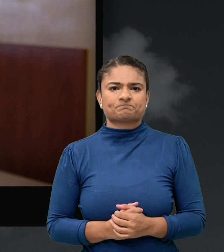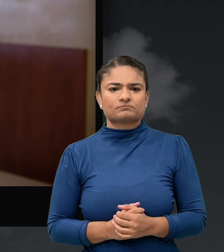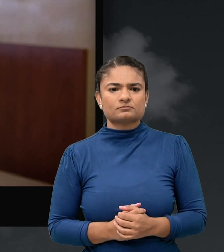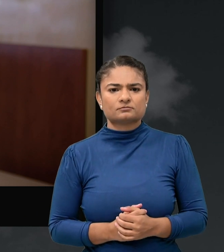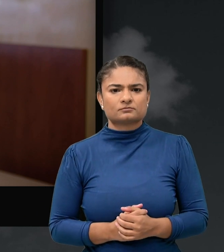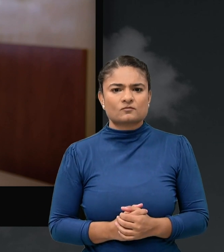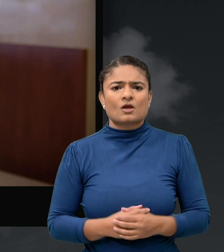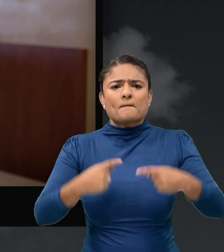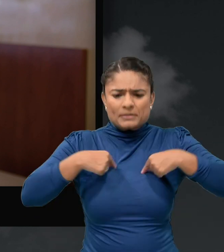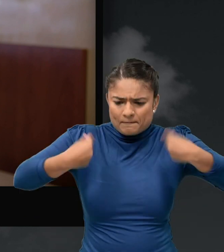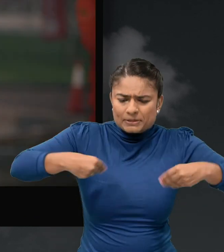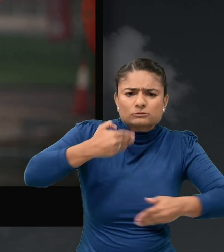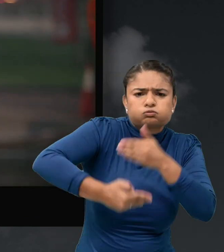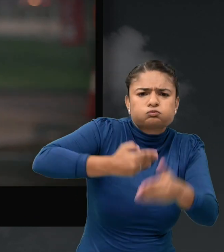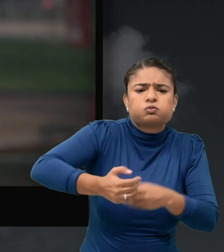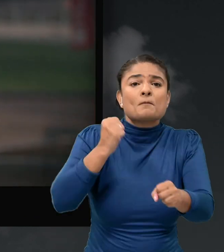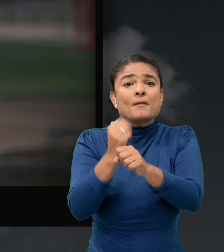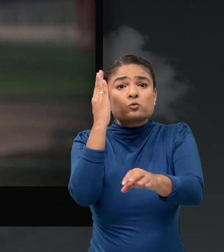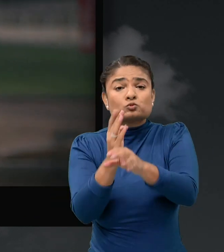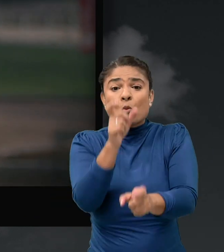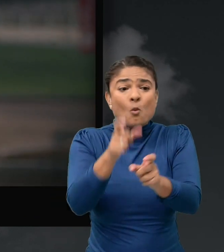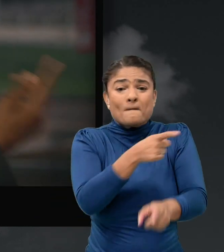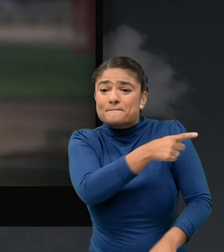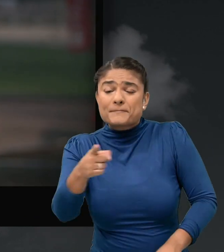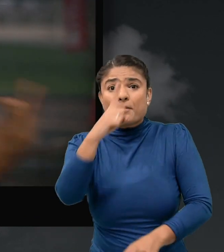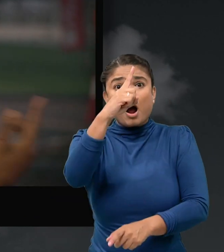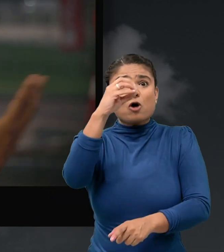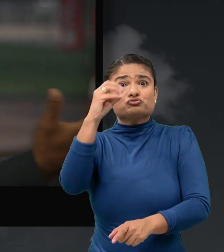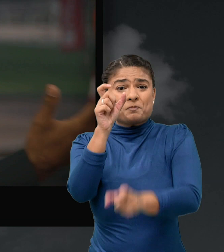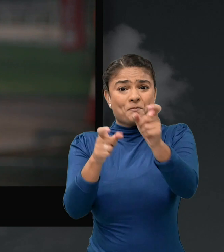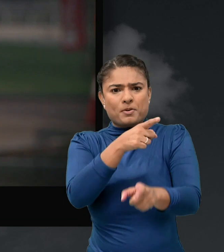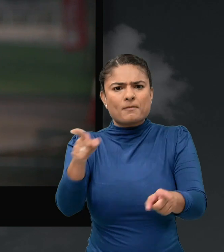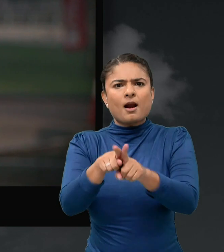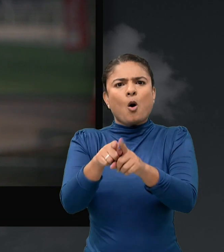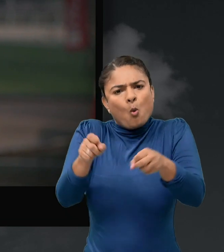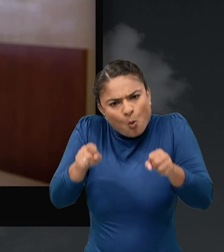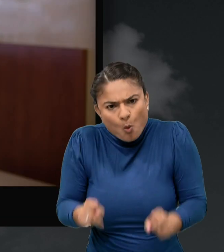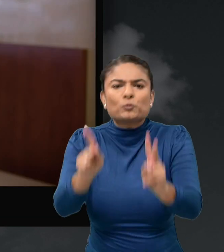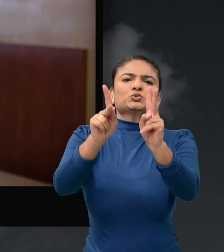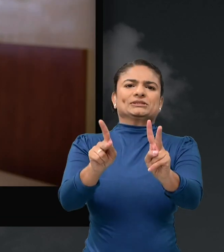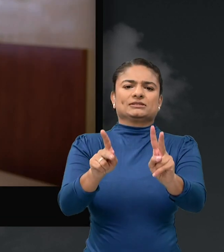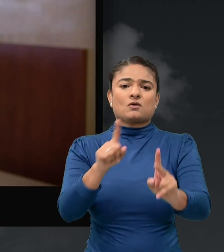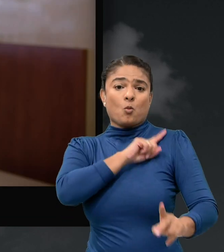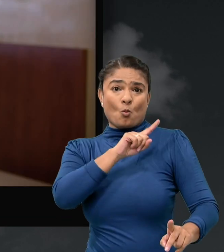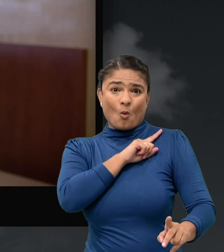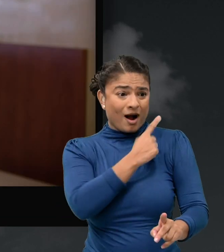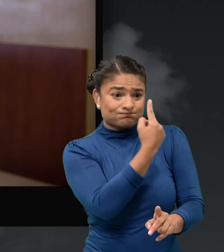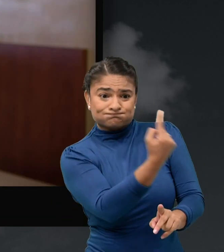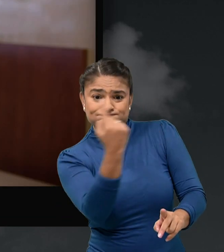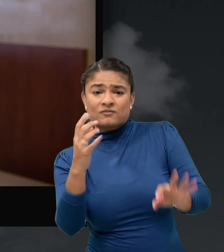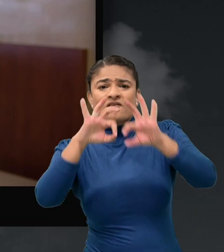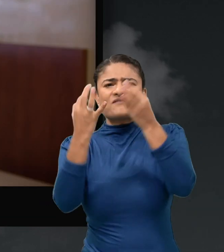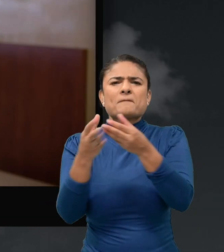ke di tsamaisang di kgonne ba fa menyetla and ha o shebile ha o file batho ba lekgolo mosebetsi o shebile lapa lena